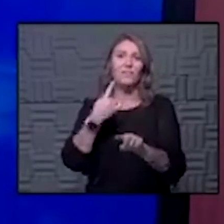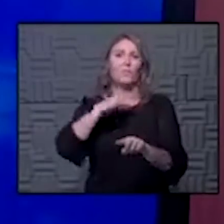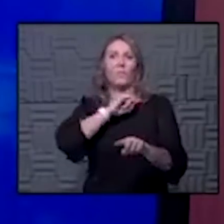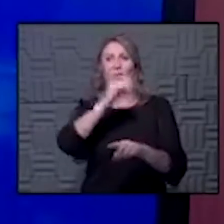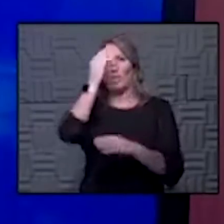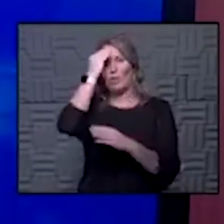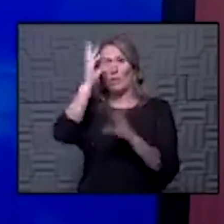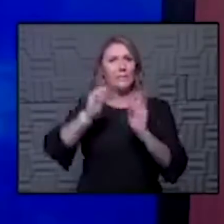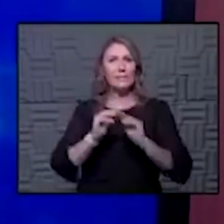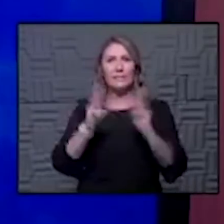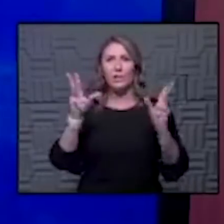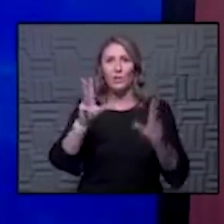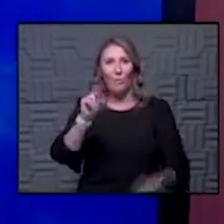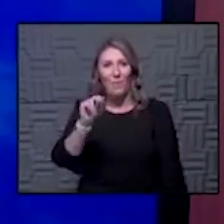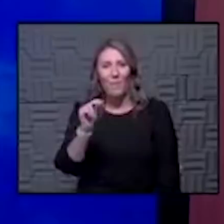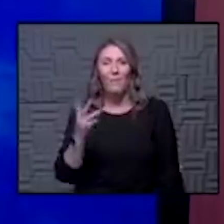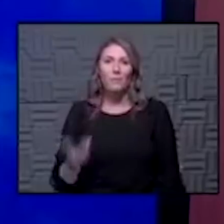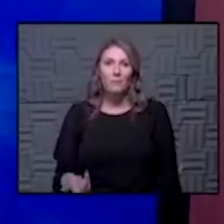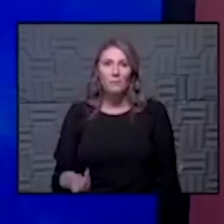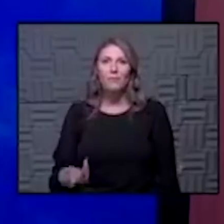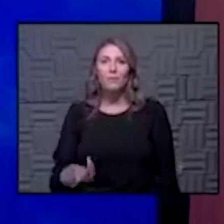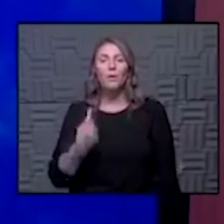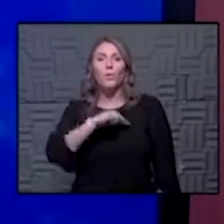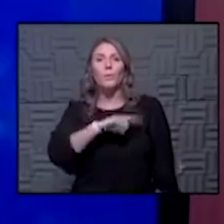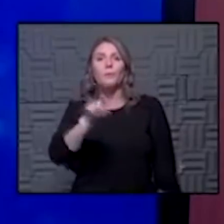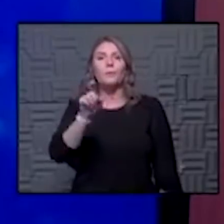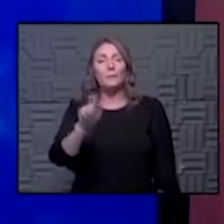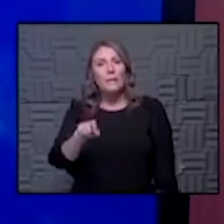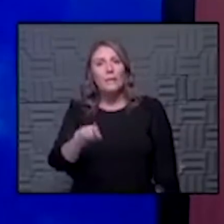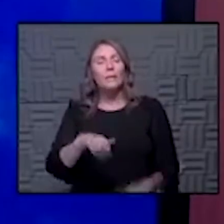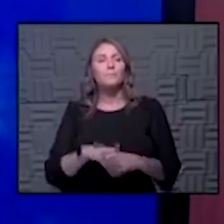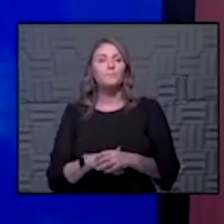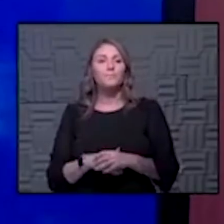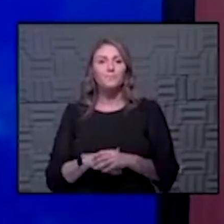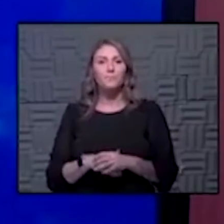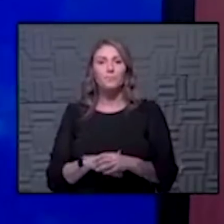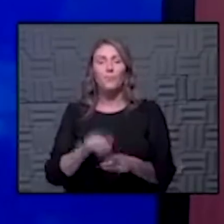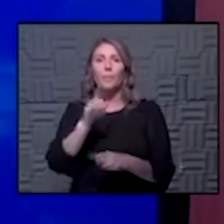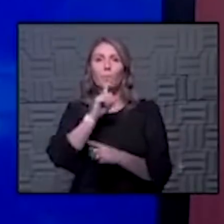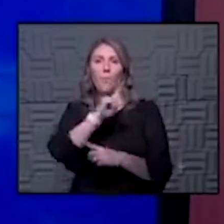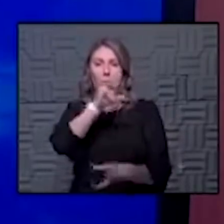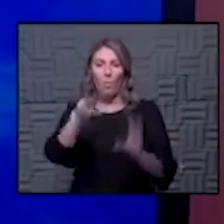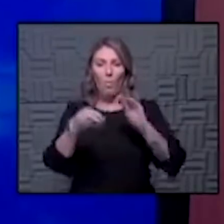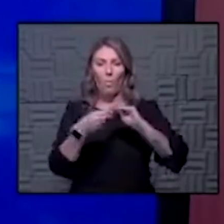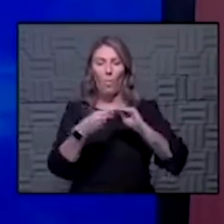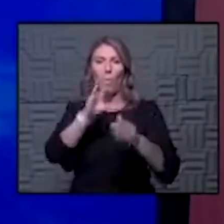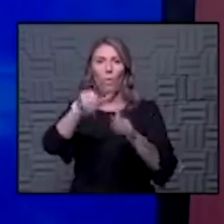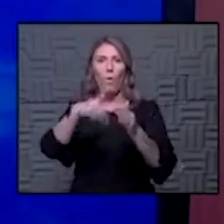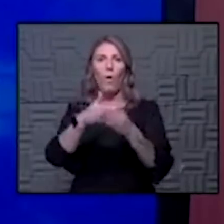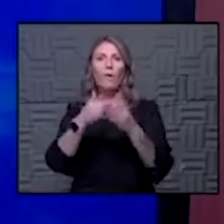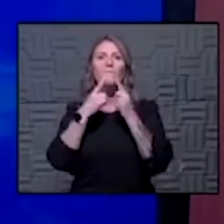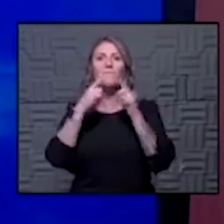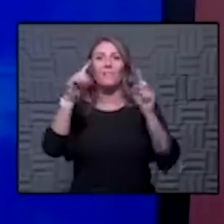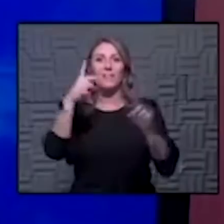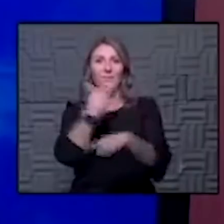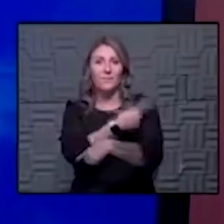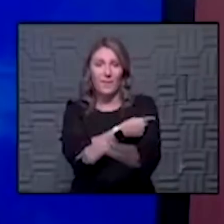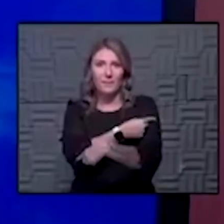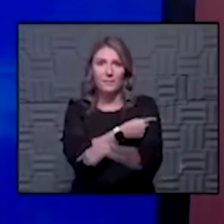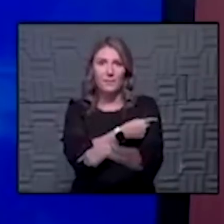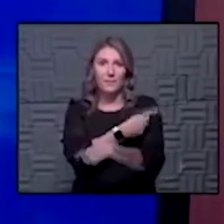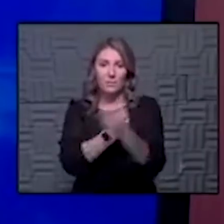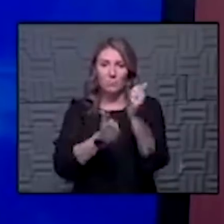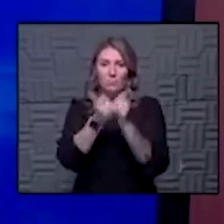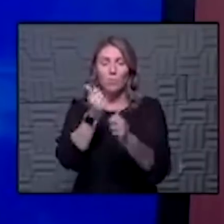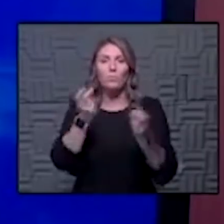know is very clearly no. We will need really the totality of all of the effective vaccines to be able to